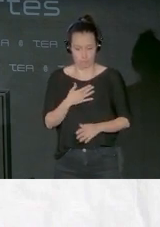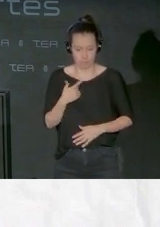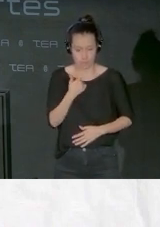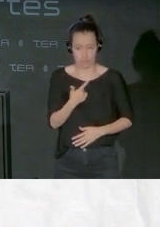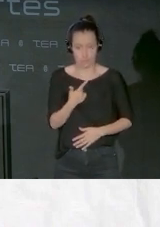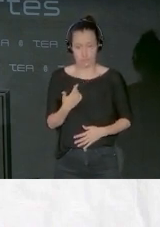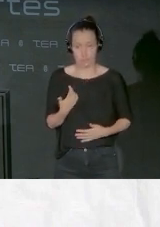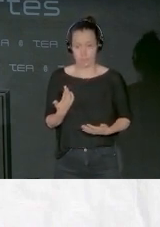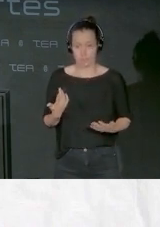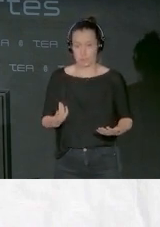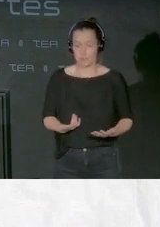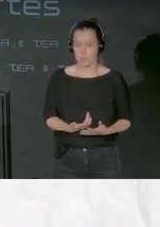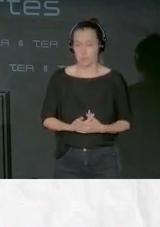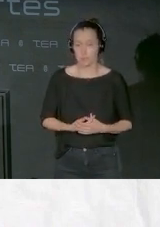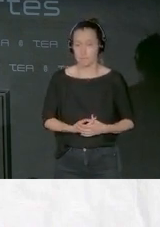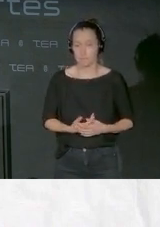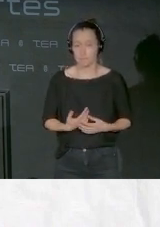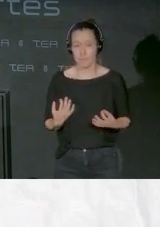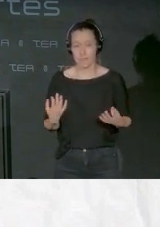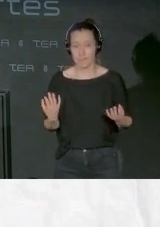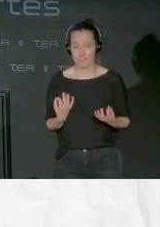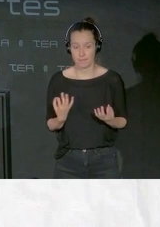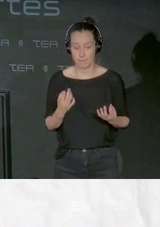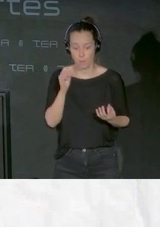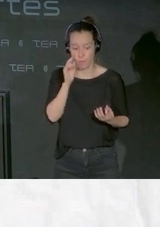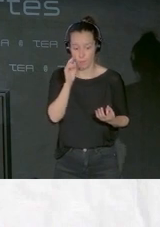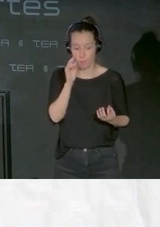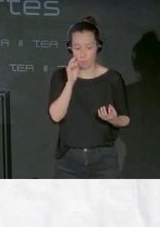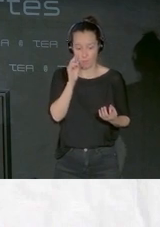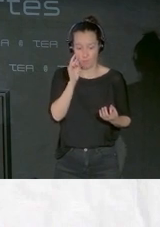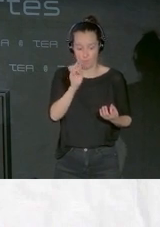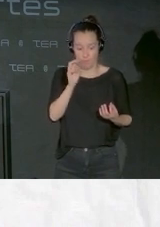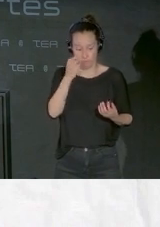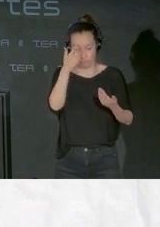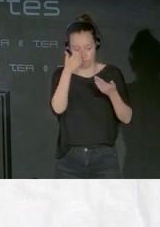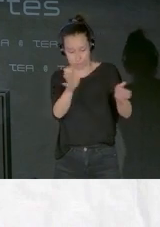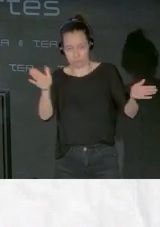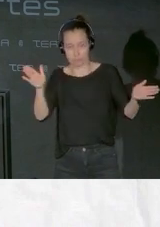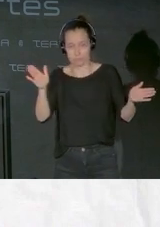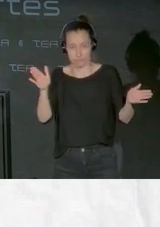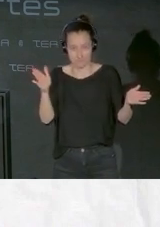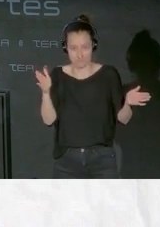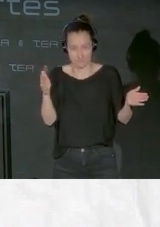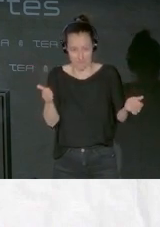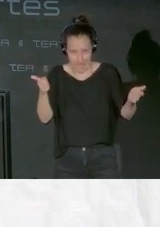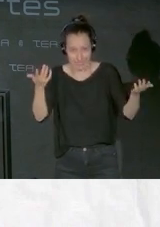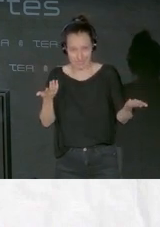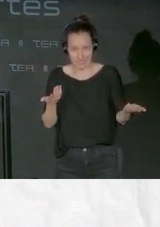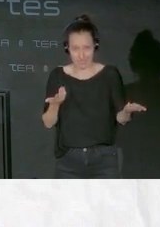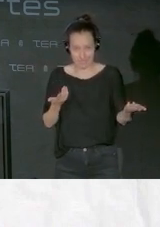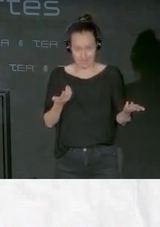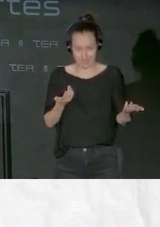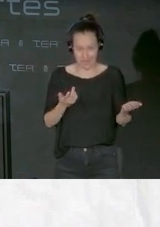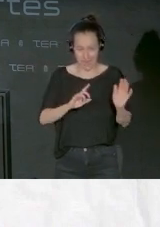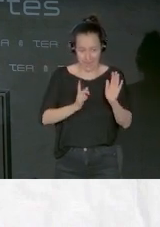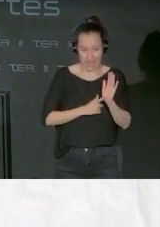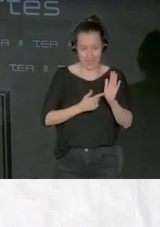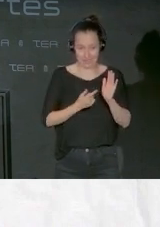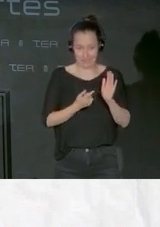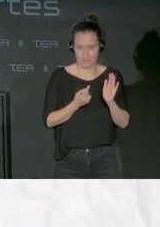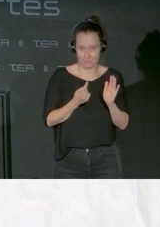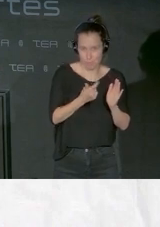new regulatory frameworks are properly discussed and taken on board. And this is something that needs to take place at all levels, at EU level, of course, but